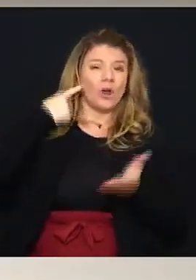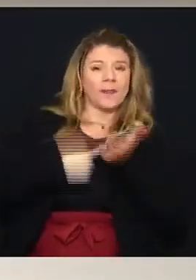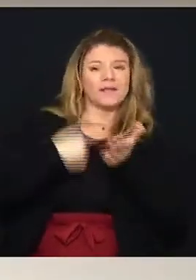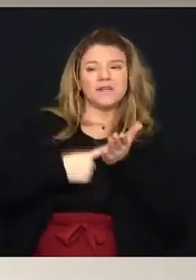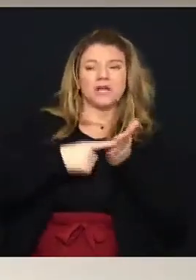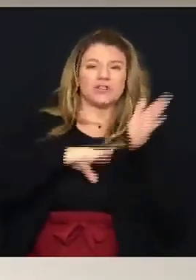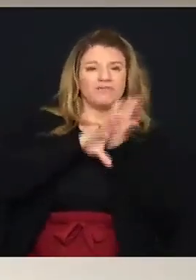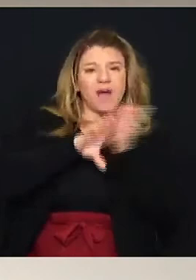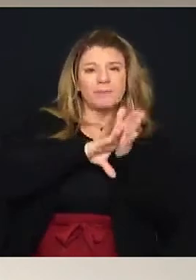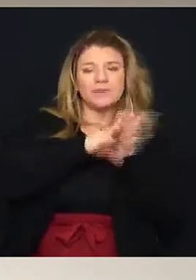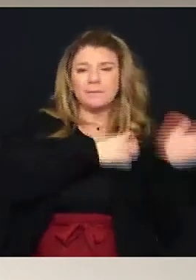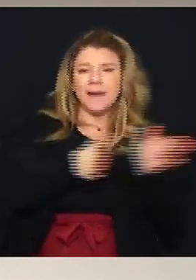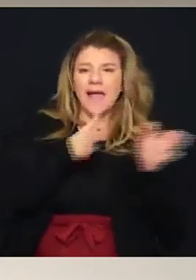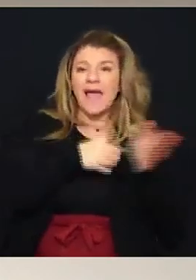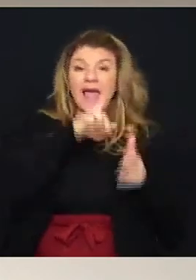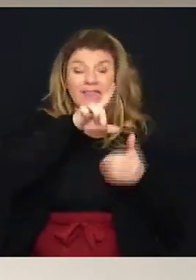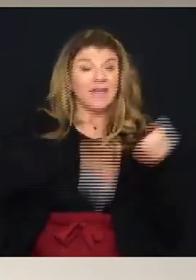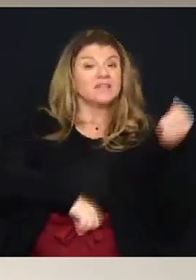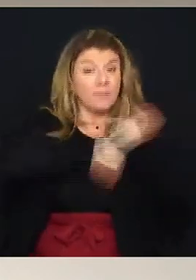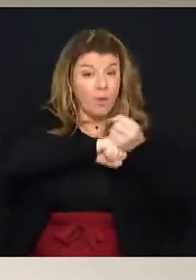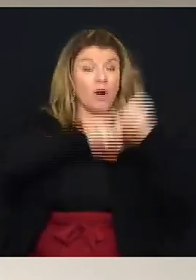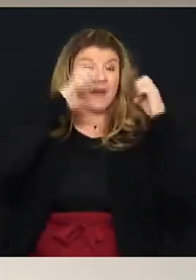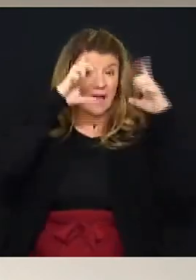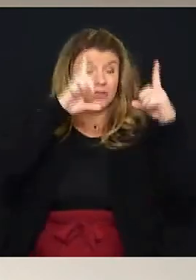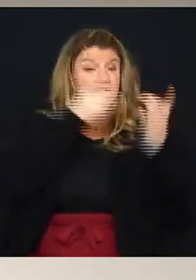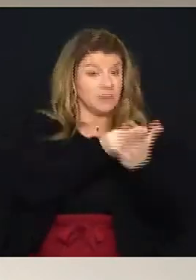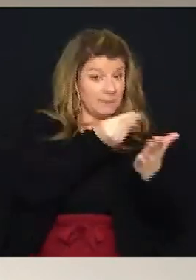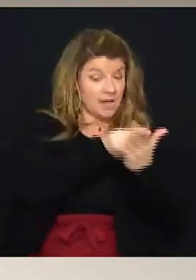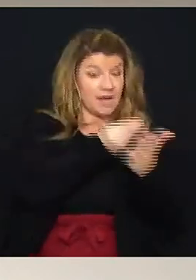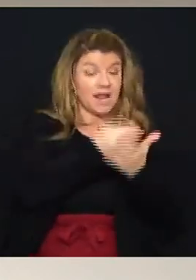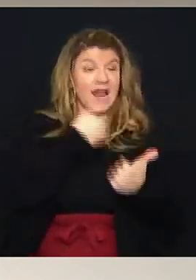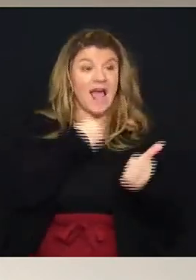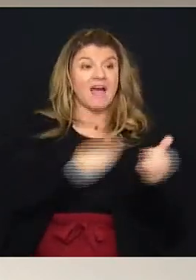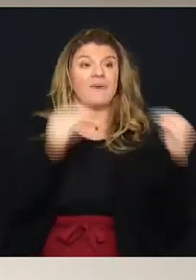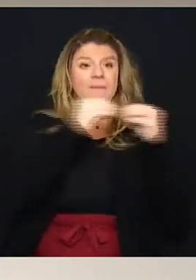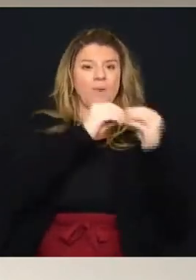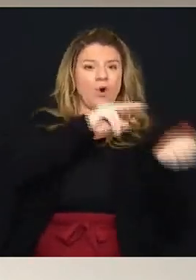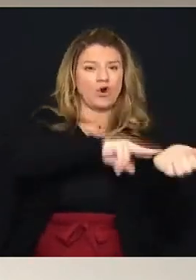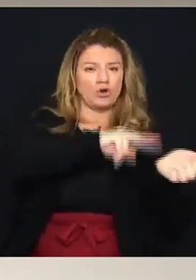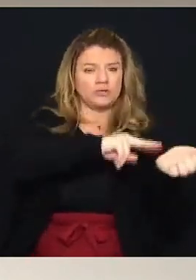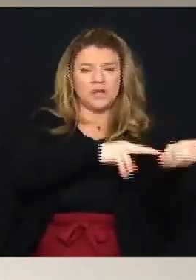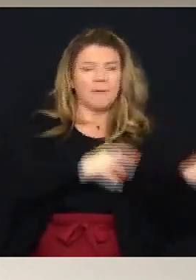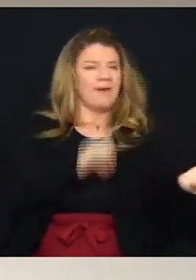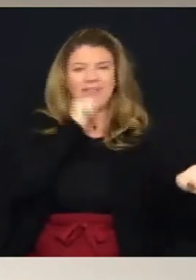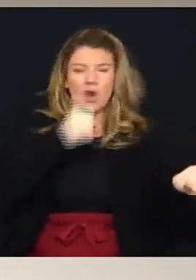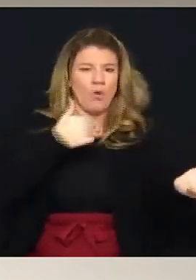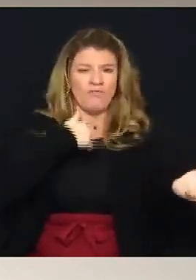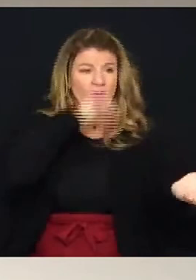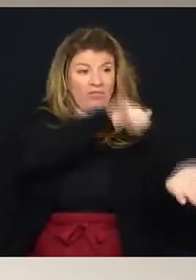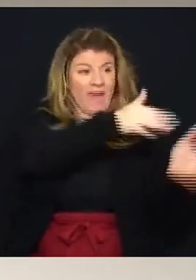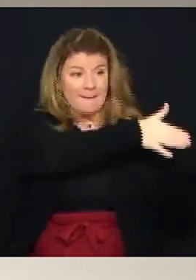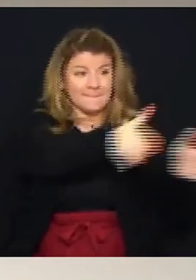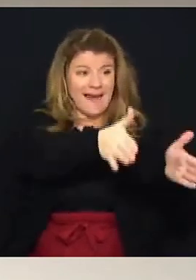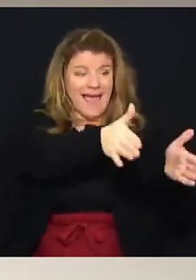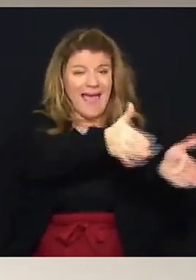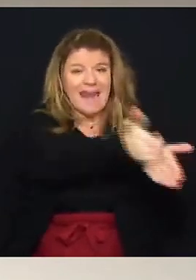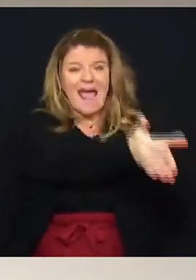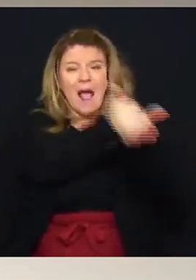plan. They support the education component, bringing nurses on board, but they don't feel that the current plan does anything to